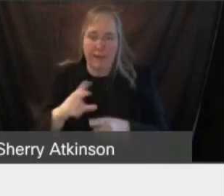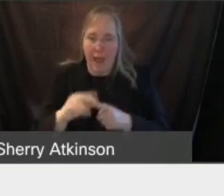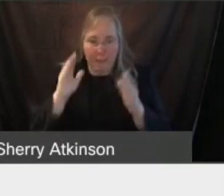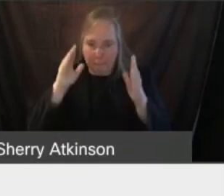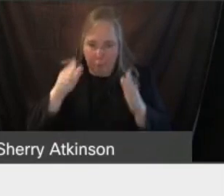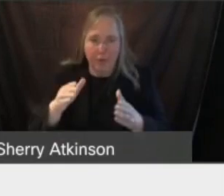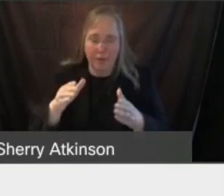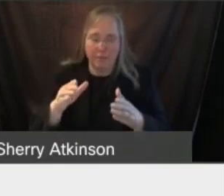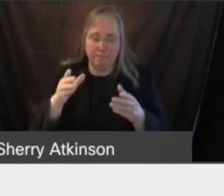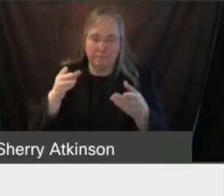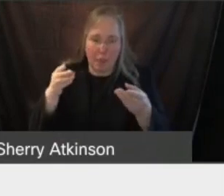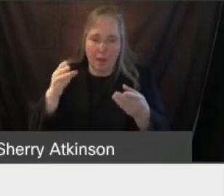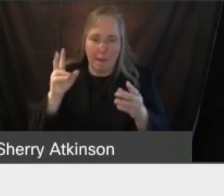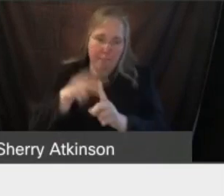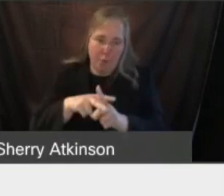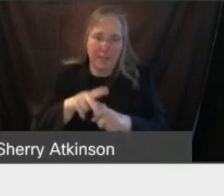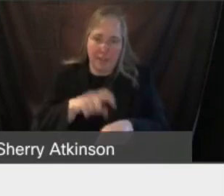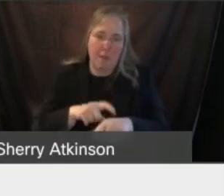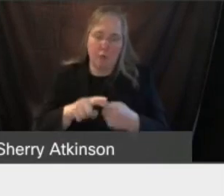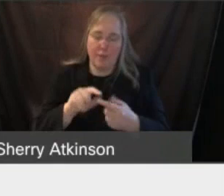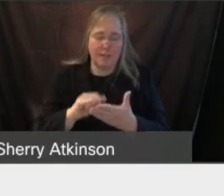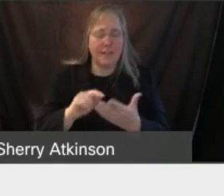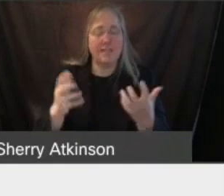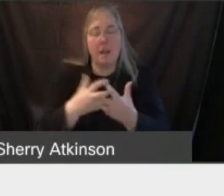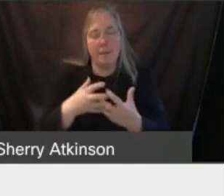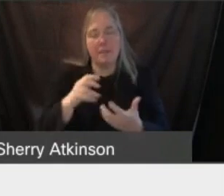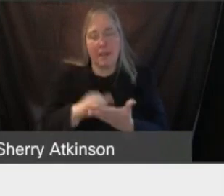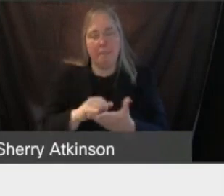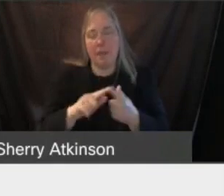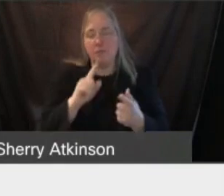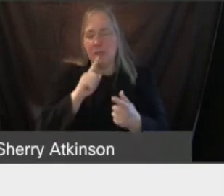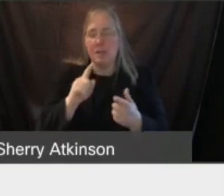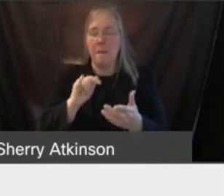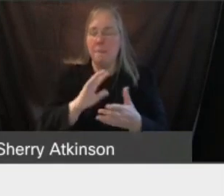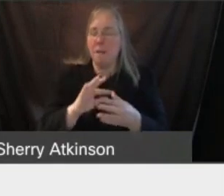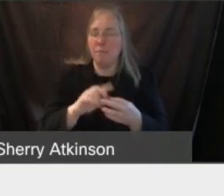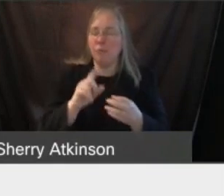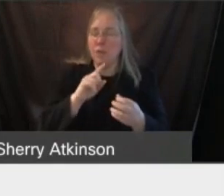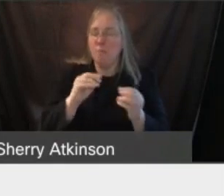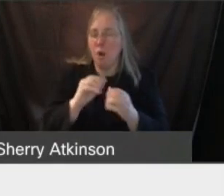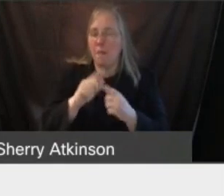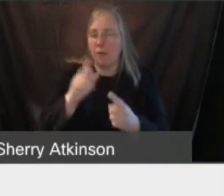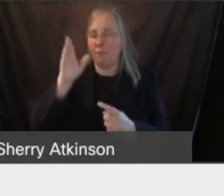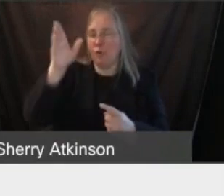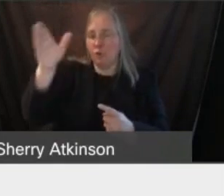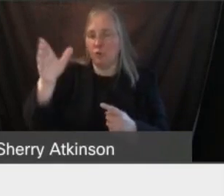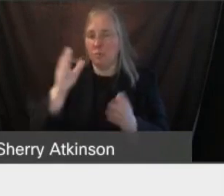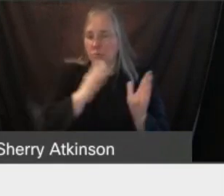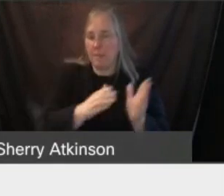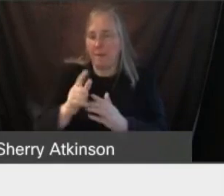it. So I think it's a combination of those things, but it's more a forward-looking comment about how to prepare for the future.